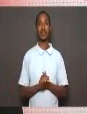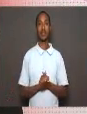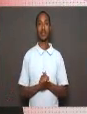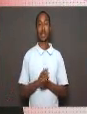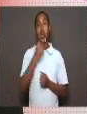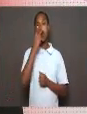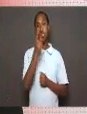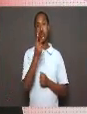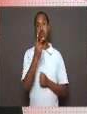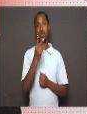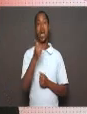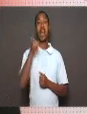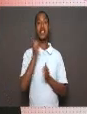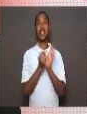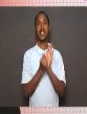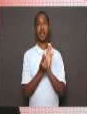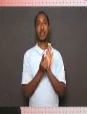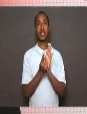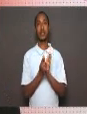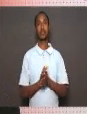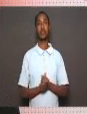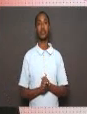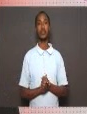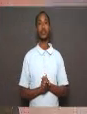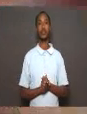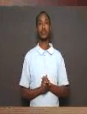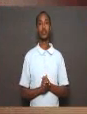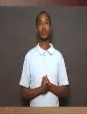Students, let us look at another example.